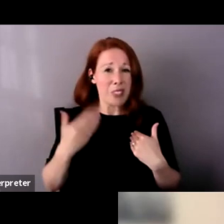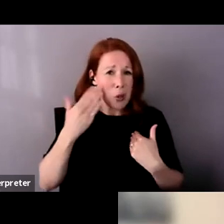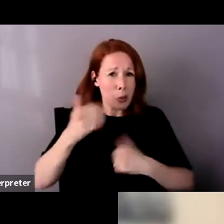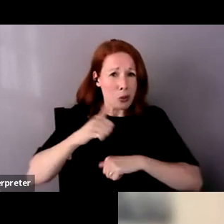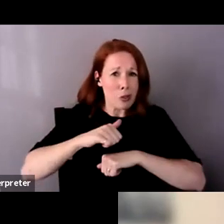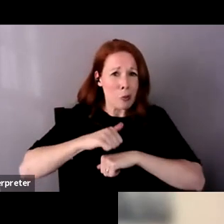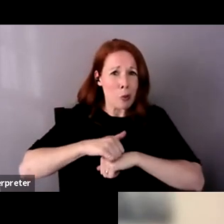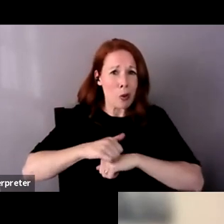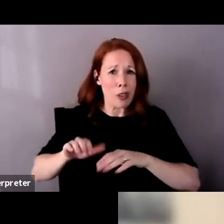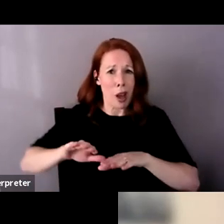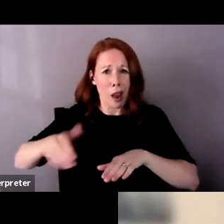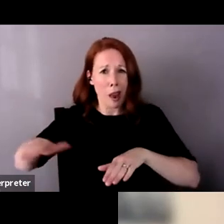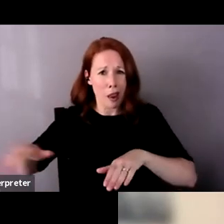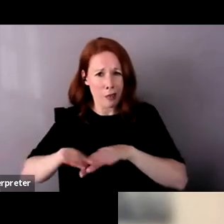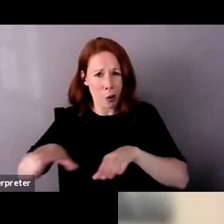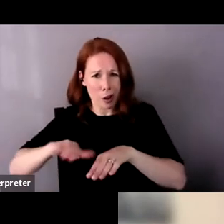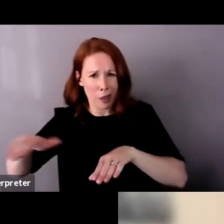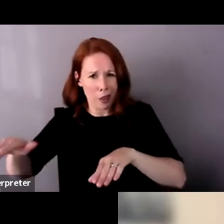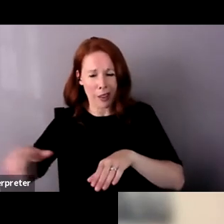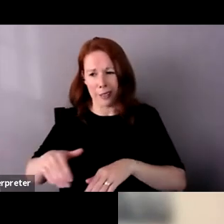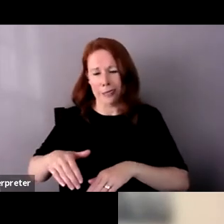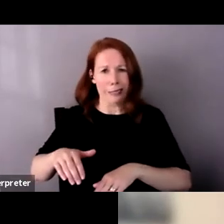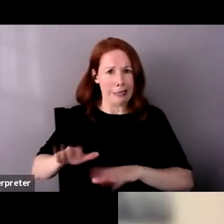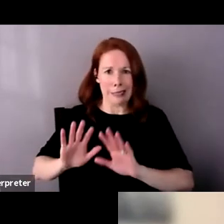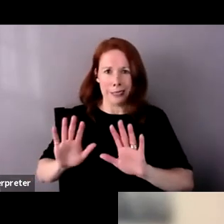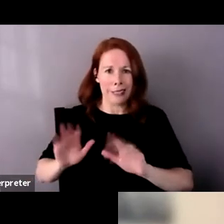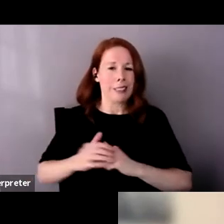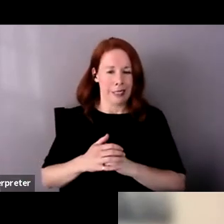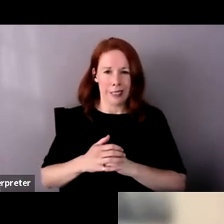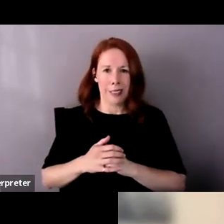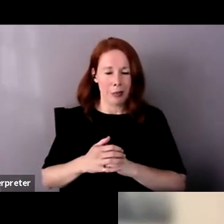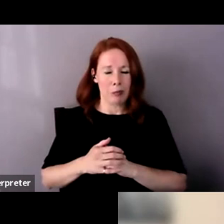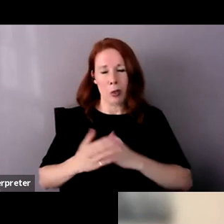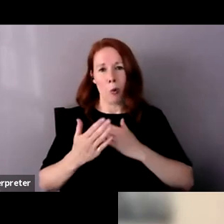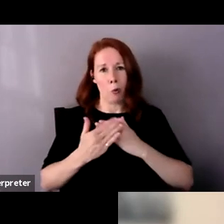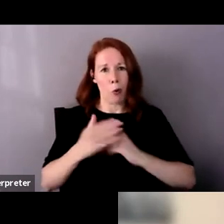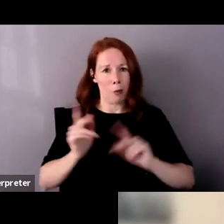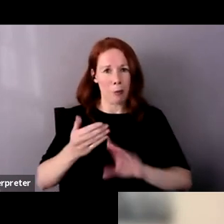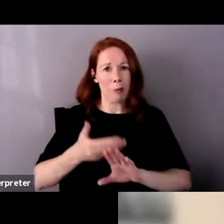cobblestone rocky areas as well that you can just kind of front load people ahead of time.